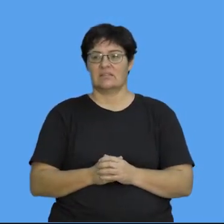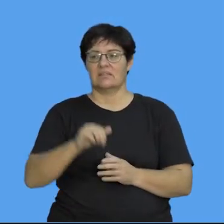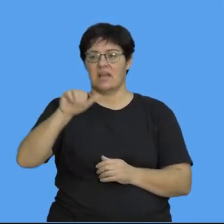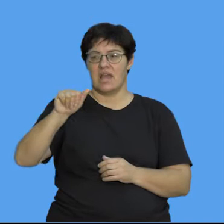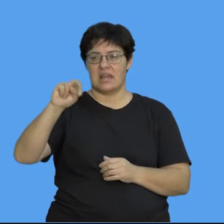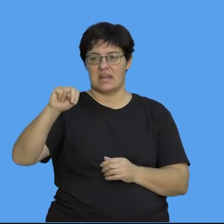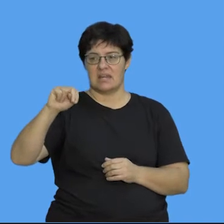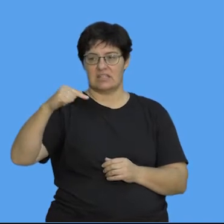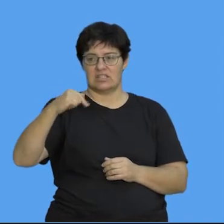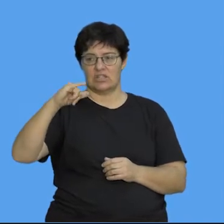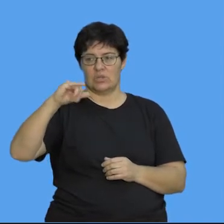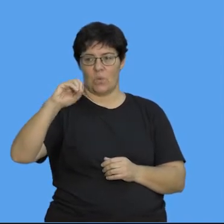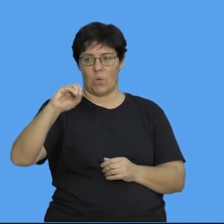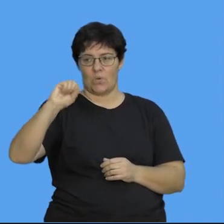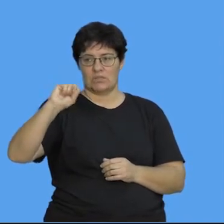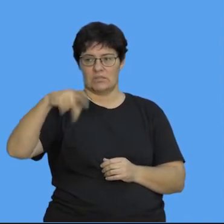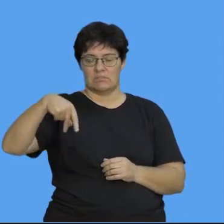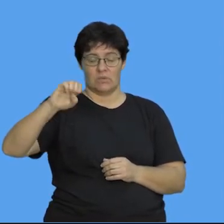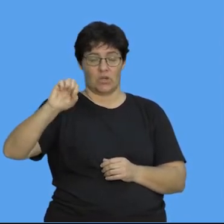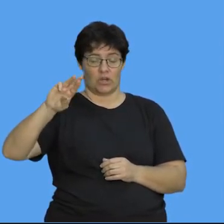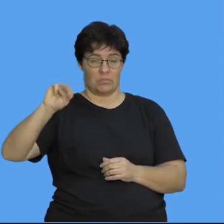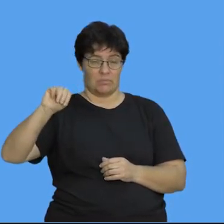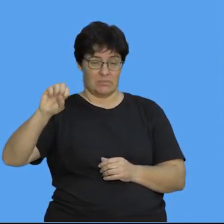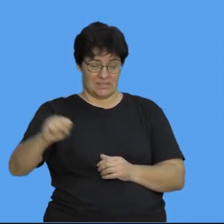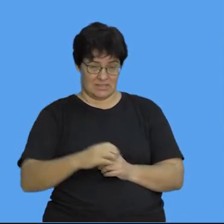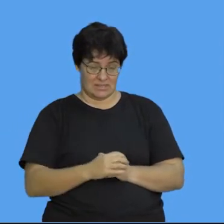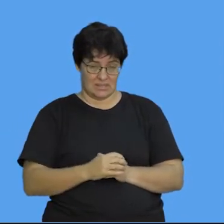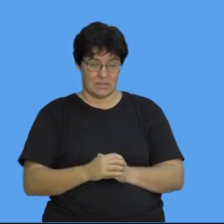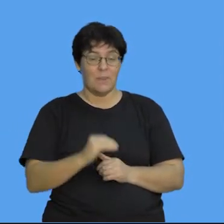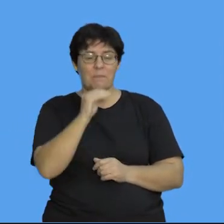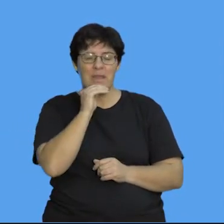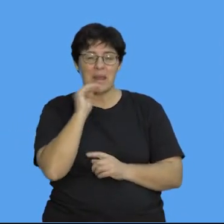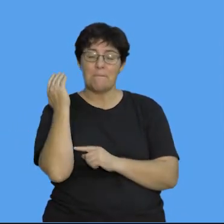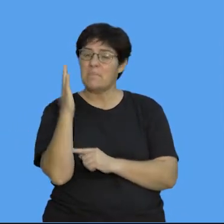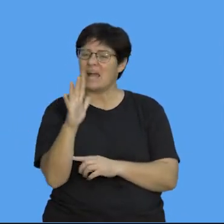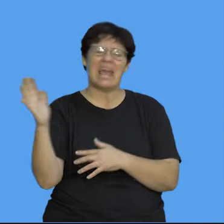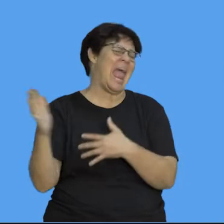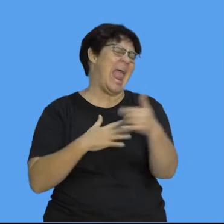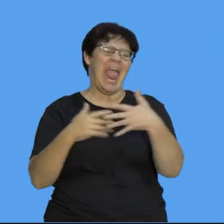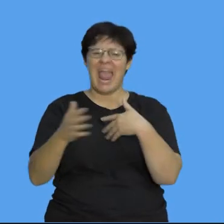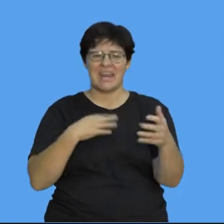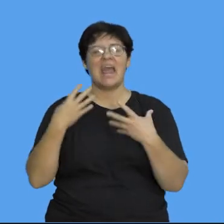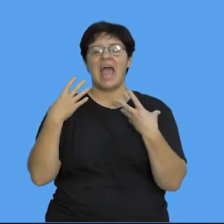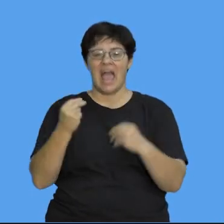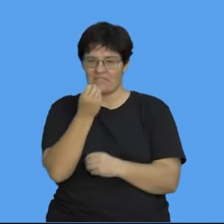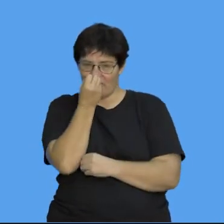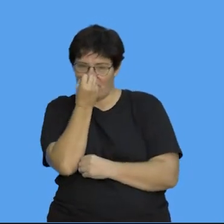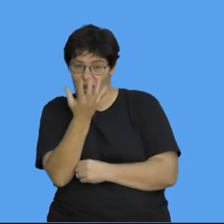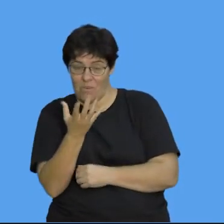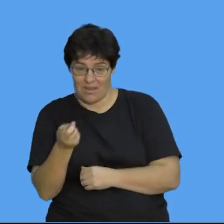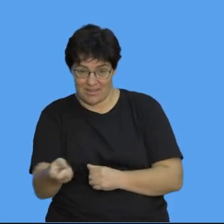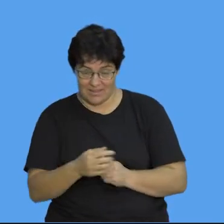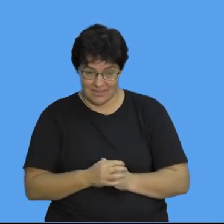called Angiosperms. And Angiosperms are any plant that produces a